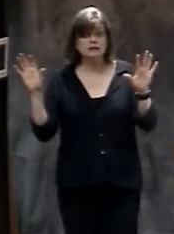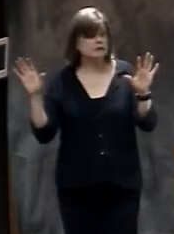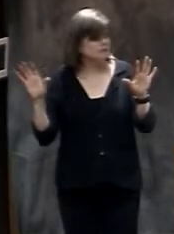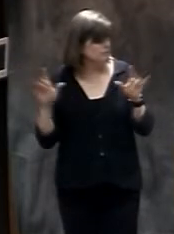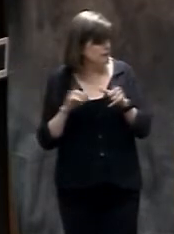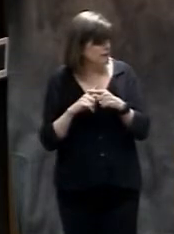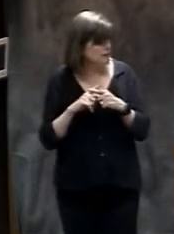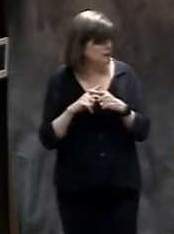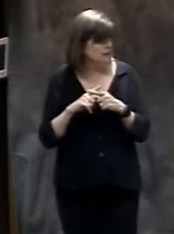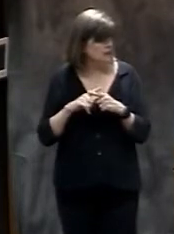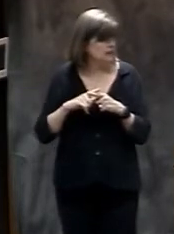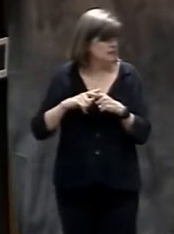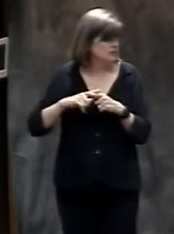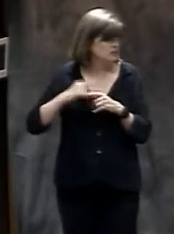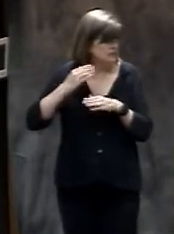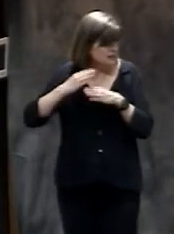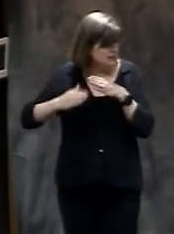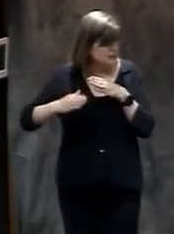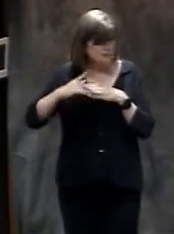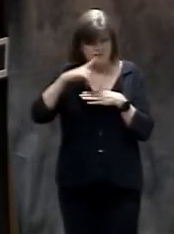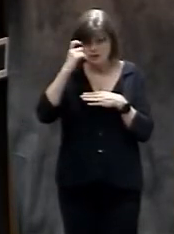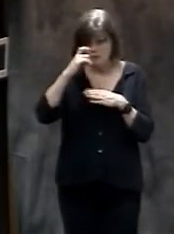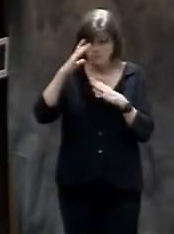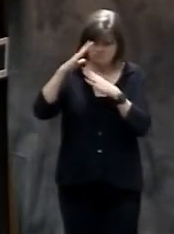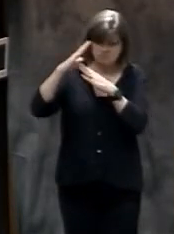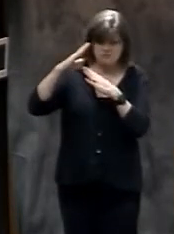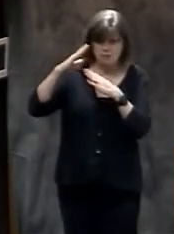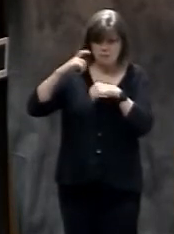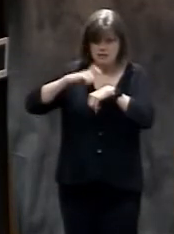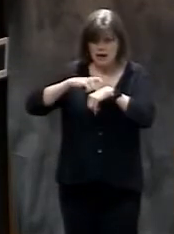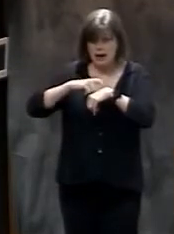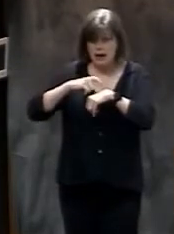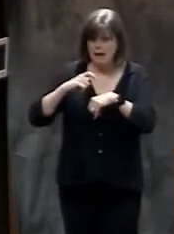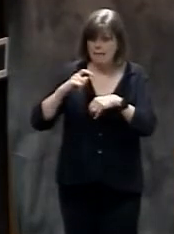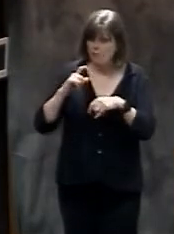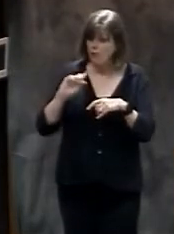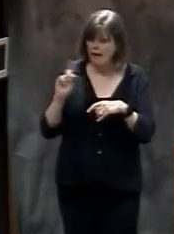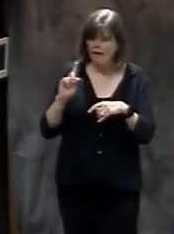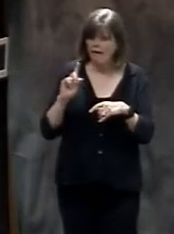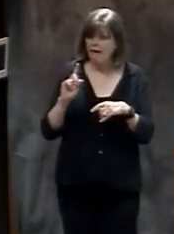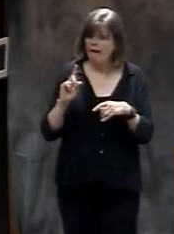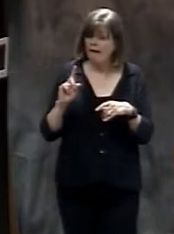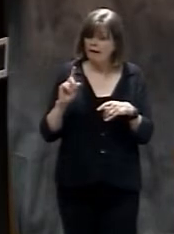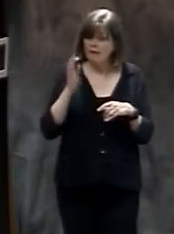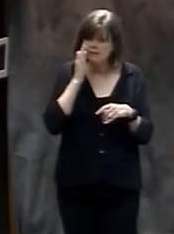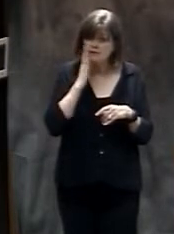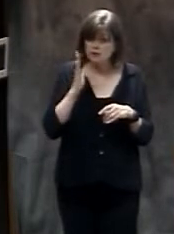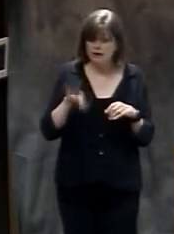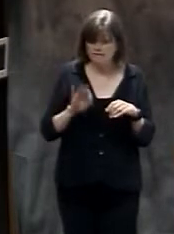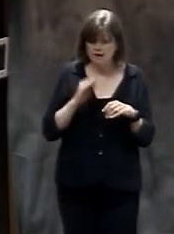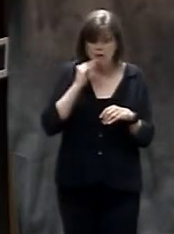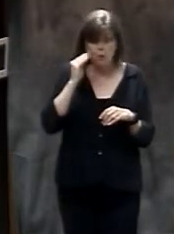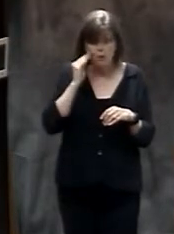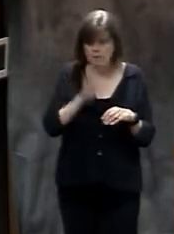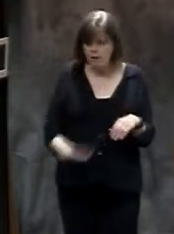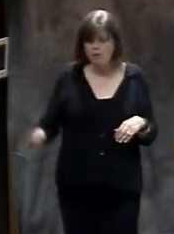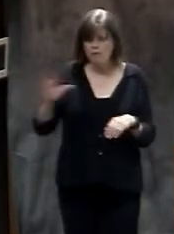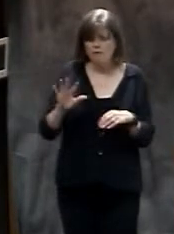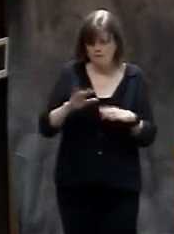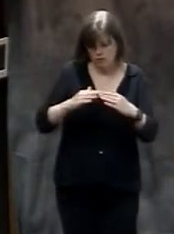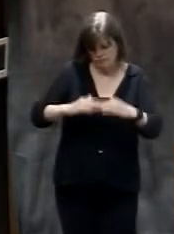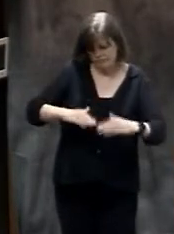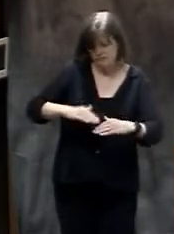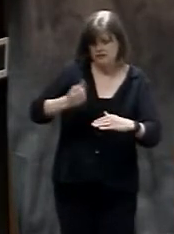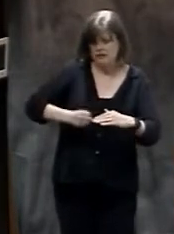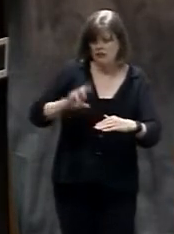end of summer, we really have peak suitability for Aedes aegypti mosquitoes in the U.S. And then you can see as we get towards the end of September and into